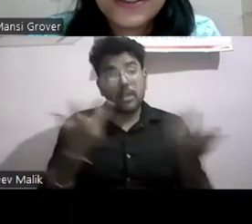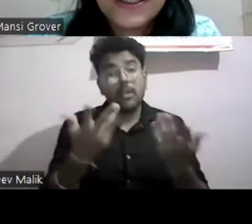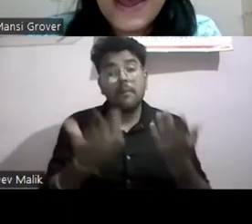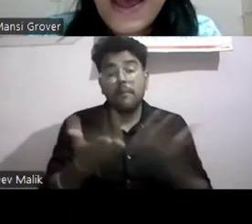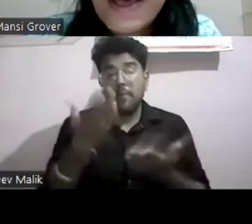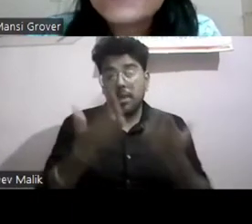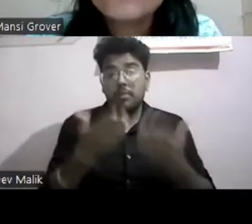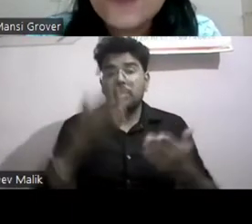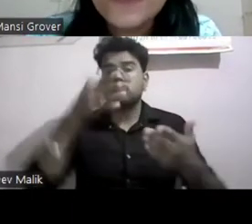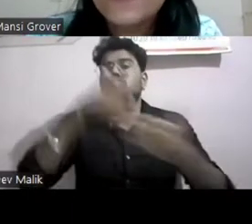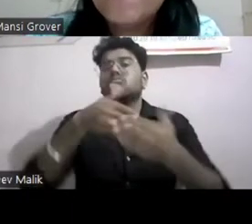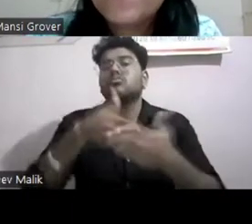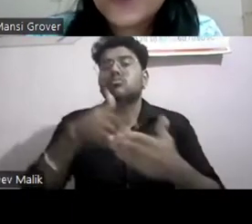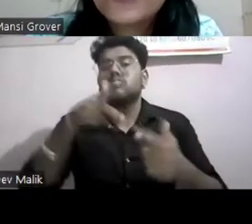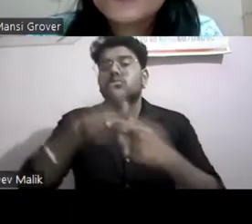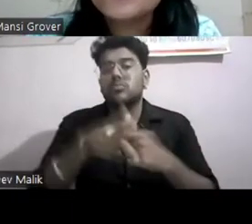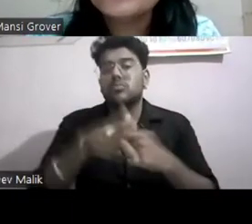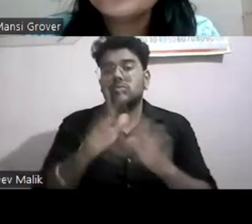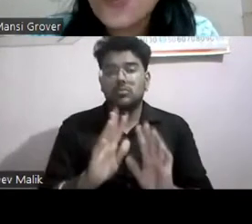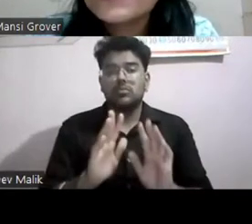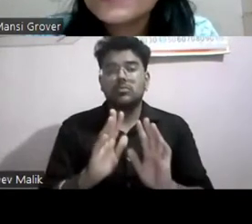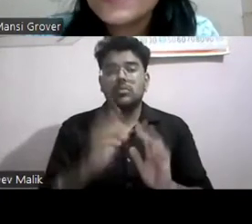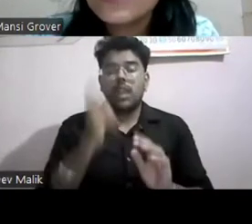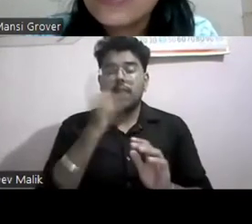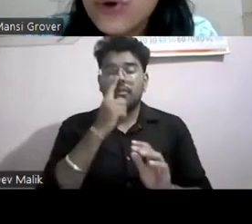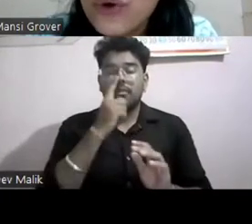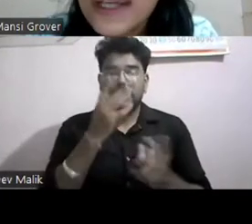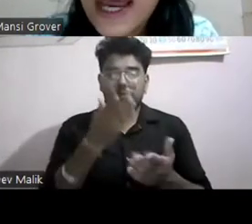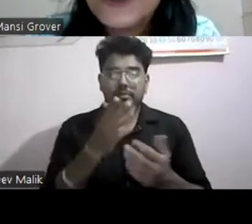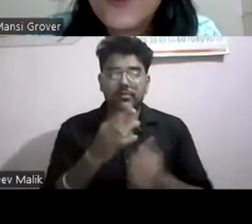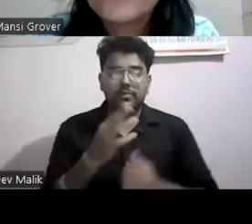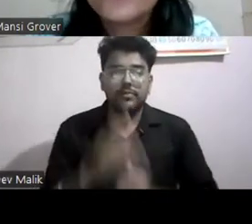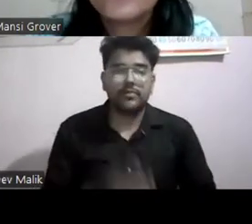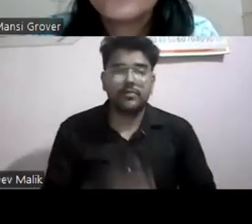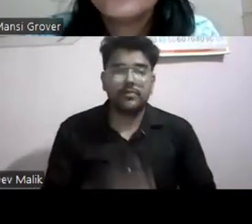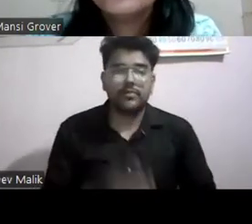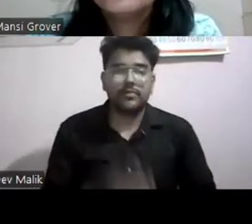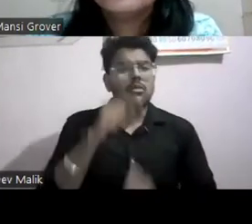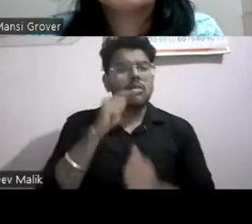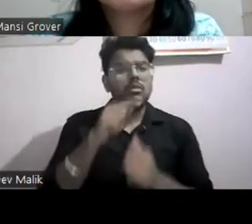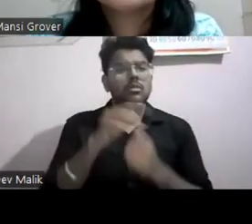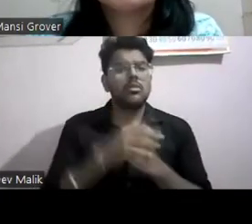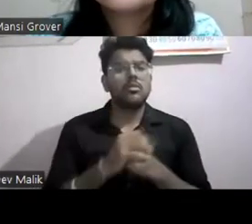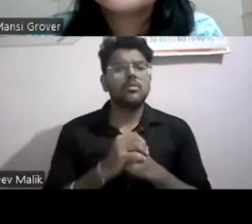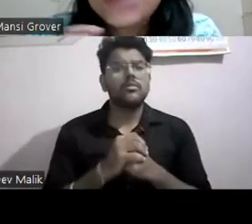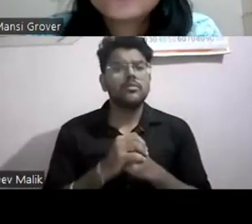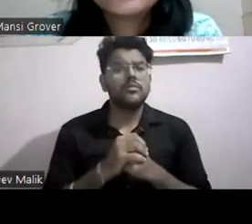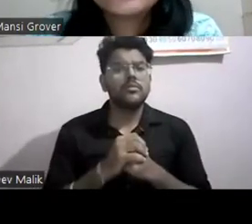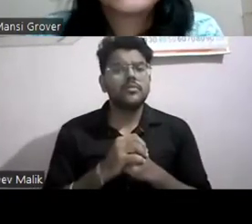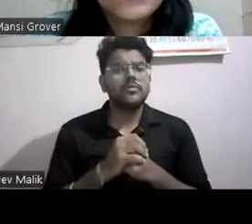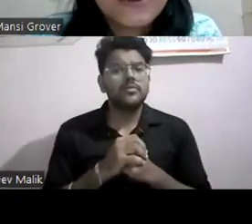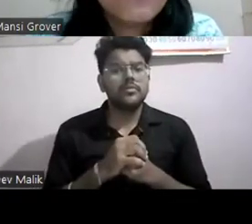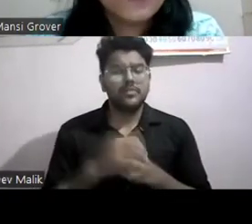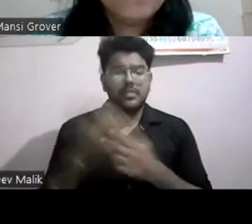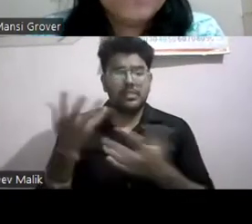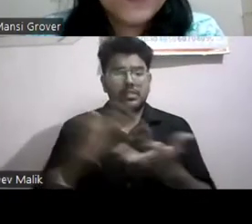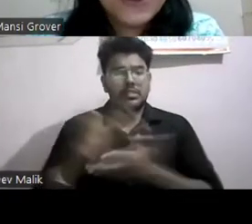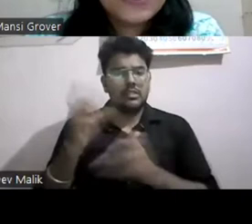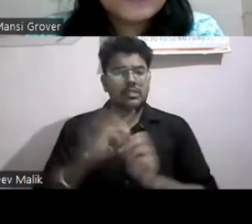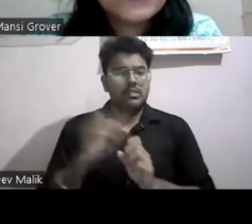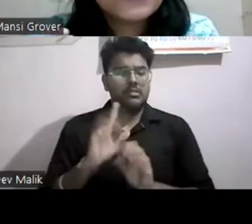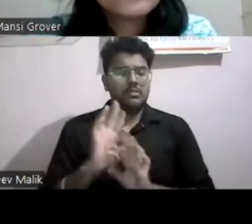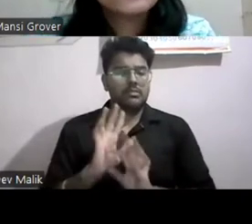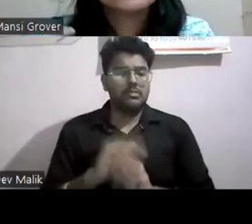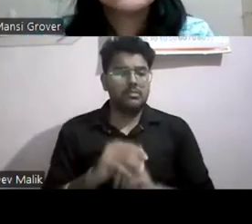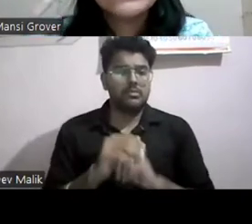across as a woman. So you would not see those kind of, you know, discussions in the film.